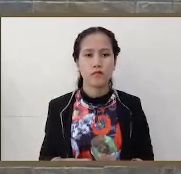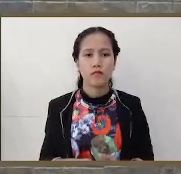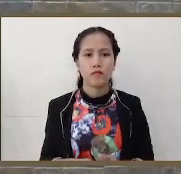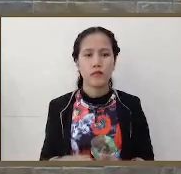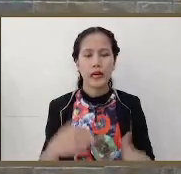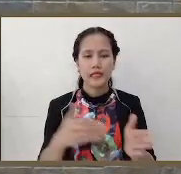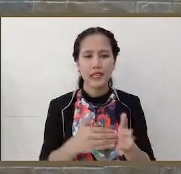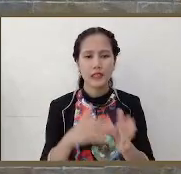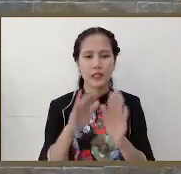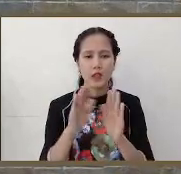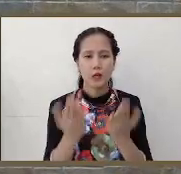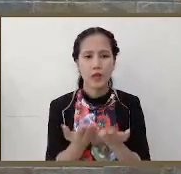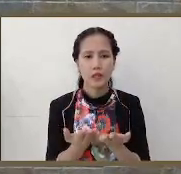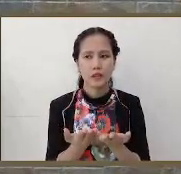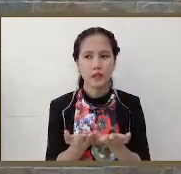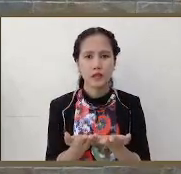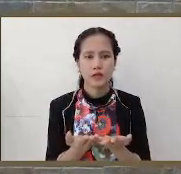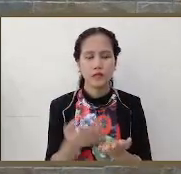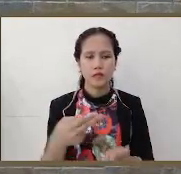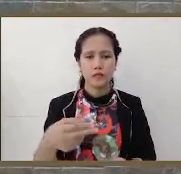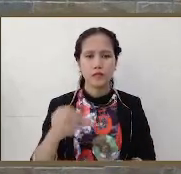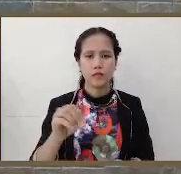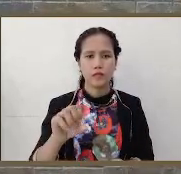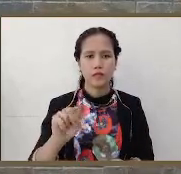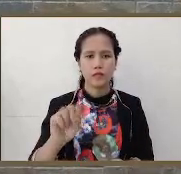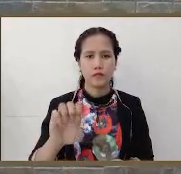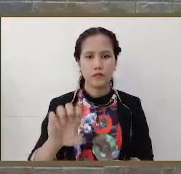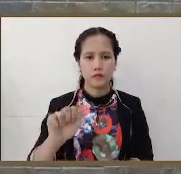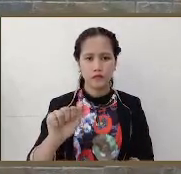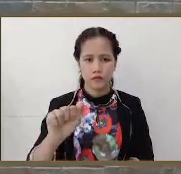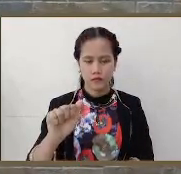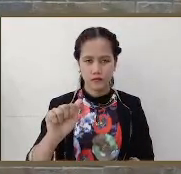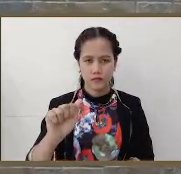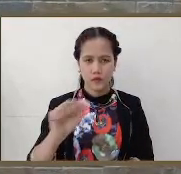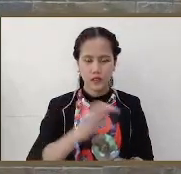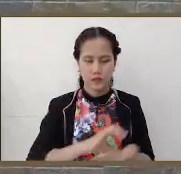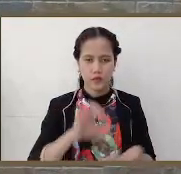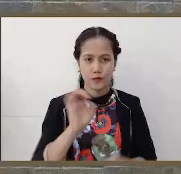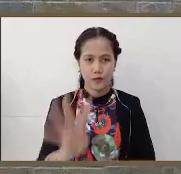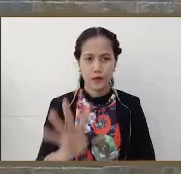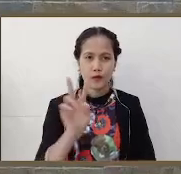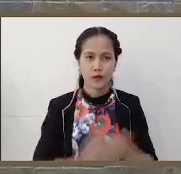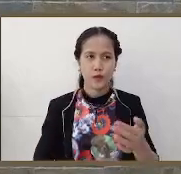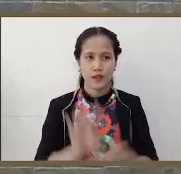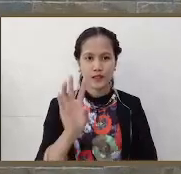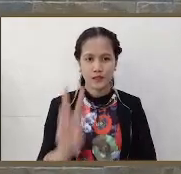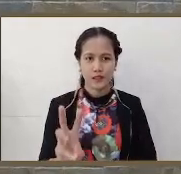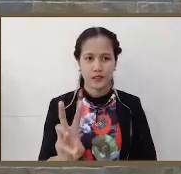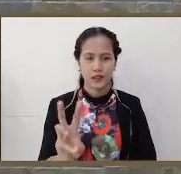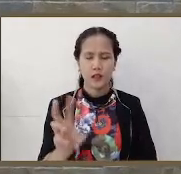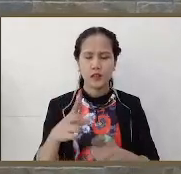Hosea chapter 4, going back to Hosea chapter 4, sabi po ng Biblia, verse number 6, unawain po natin maigi